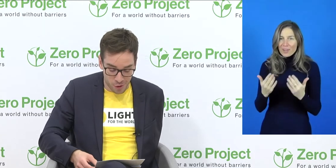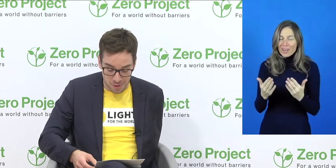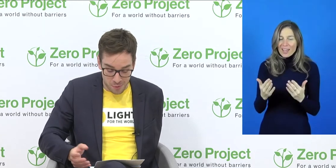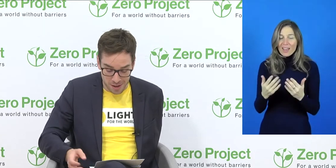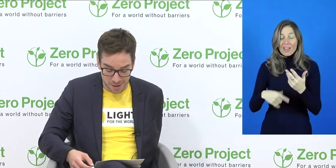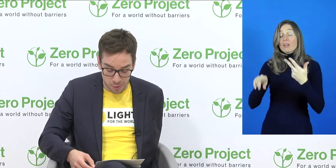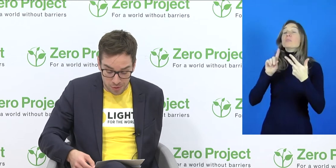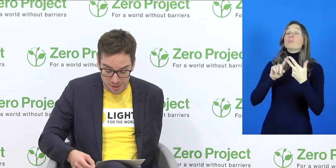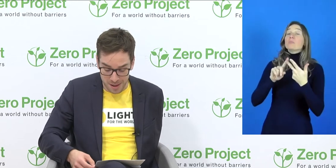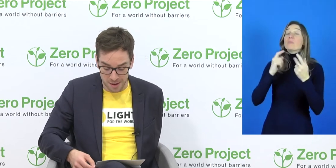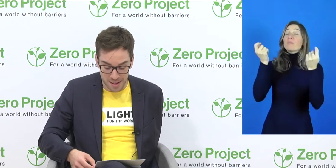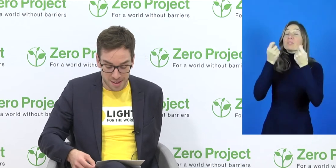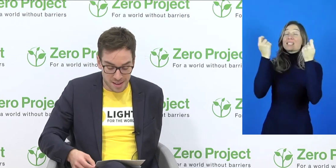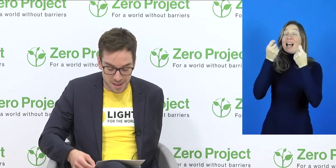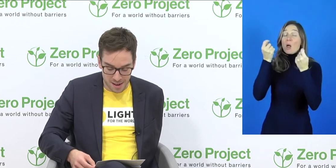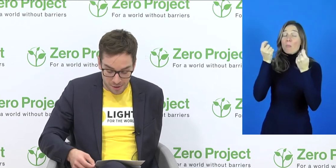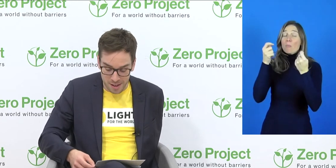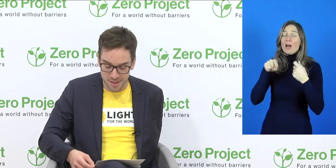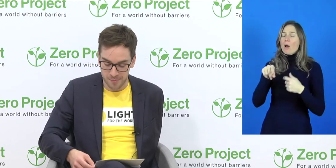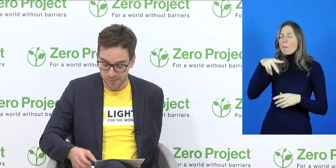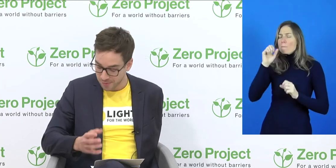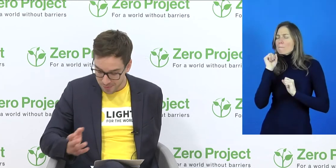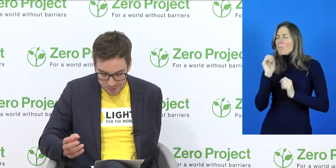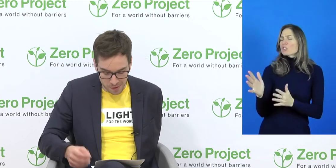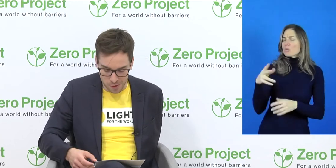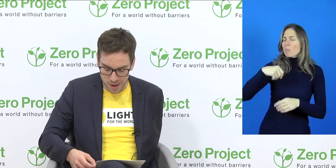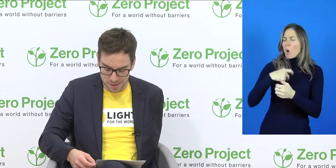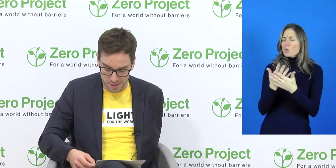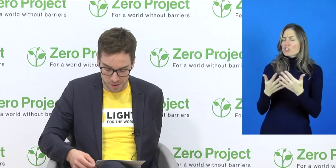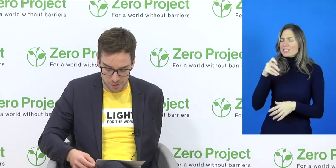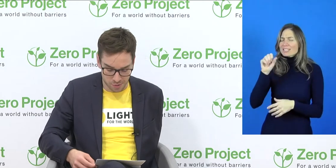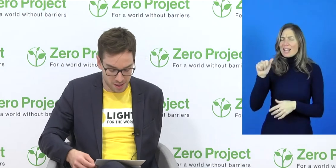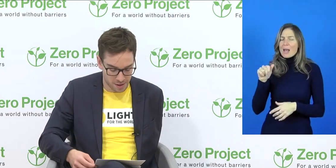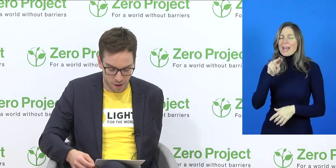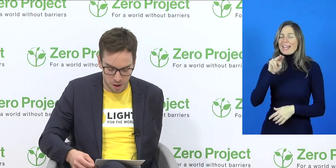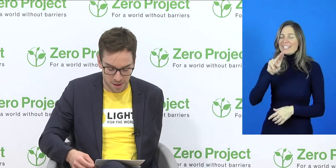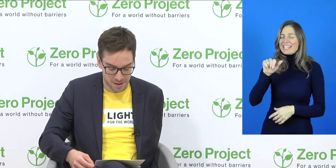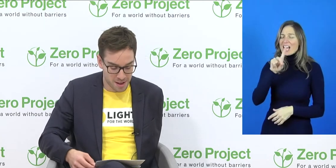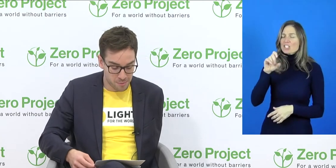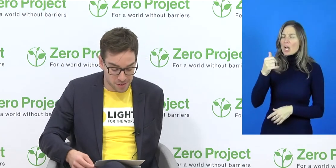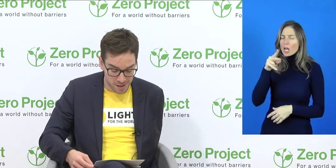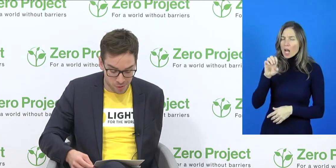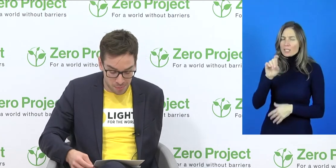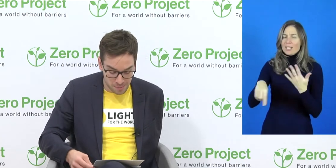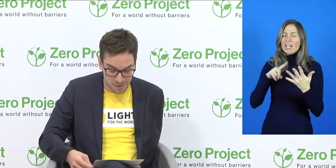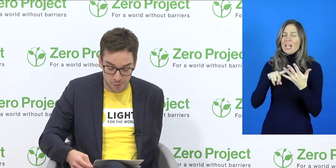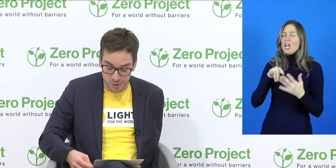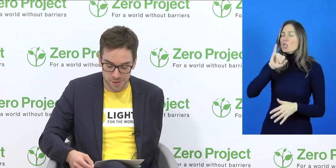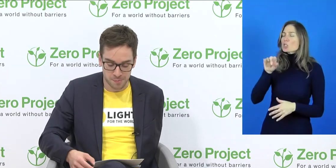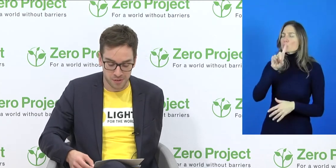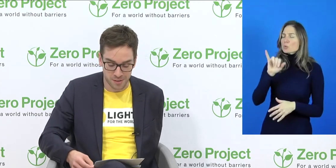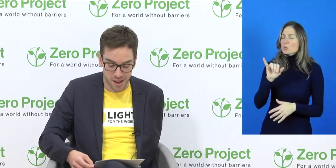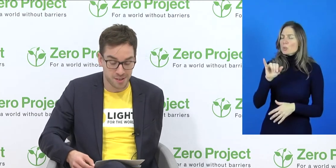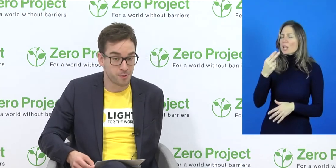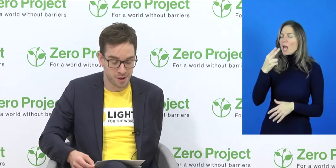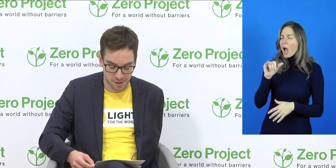celebrated German writer and poetry slammer Ninia Lagrande. U.S.'s Judy Heumann, President Obama's first